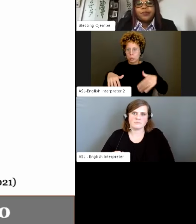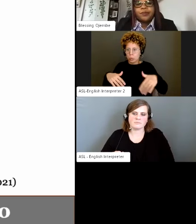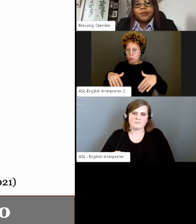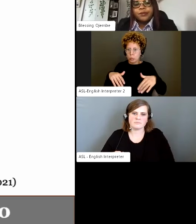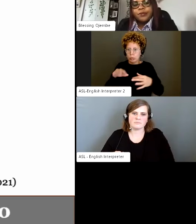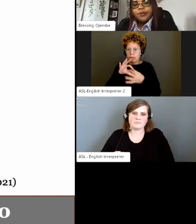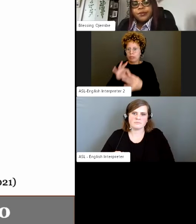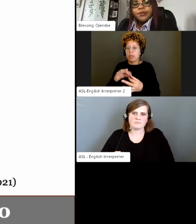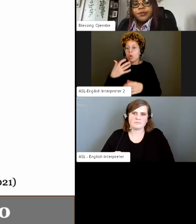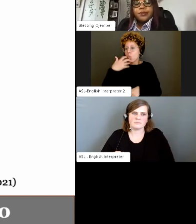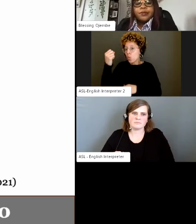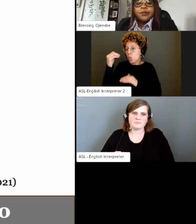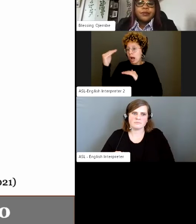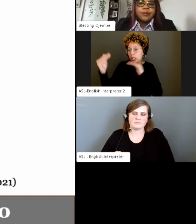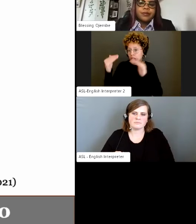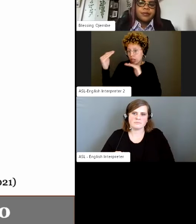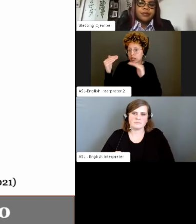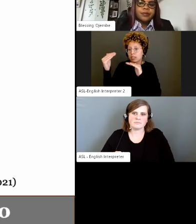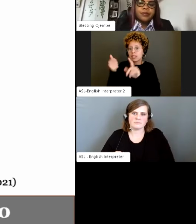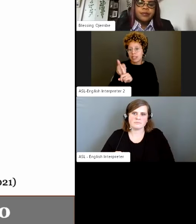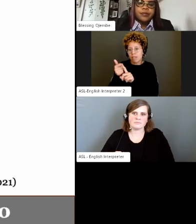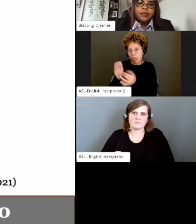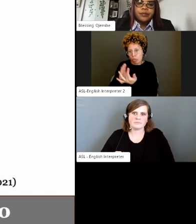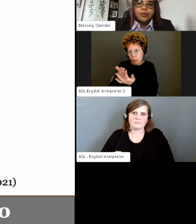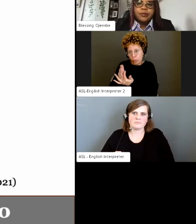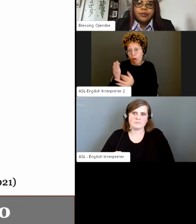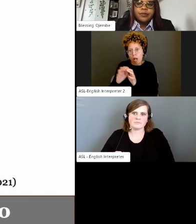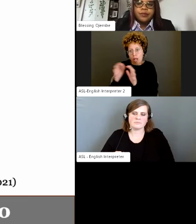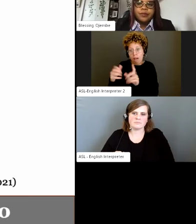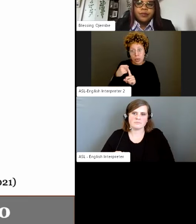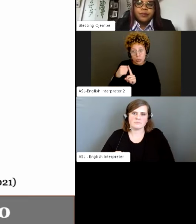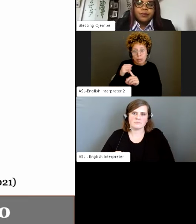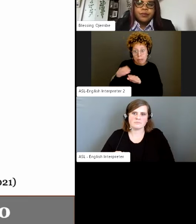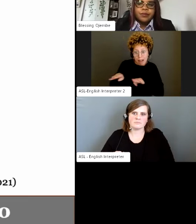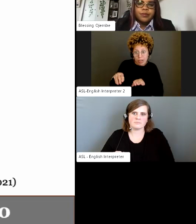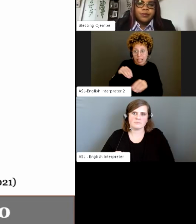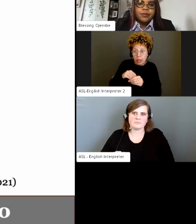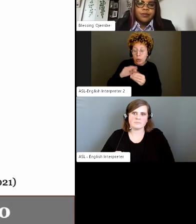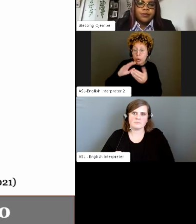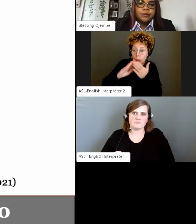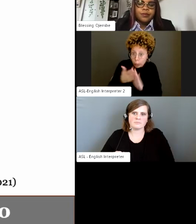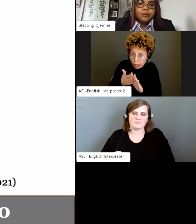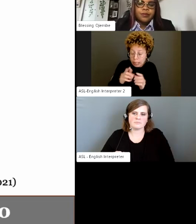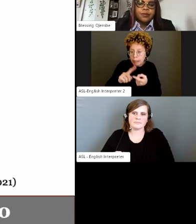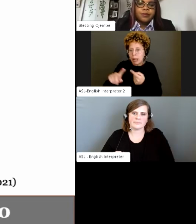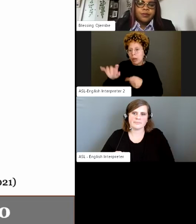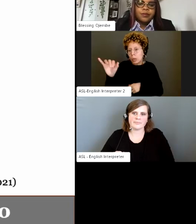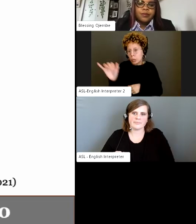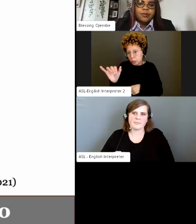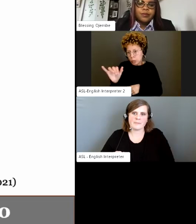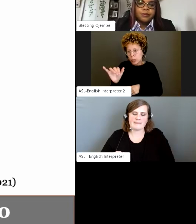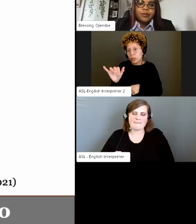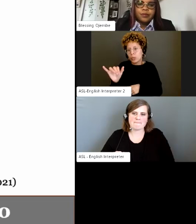adults experience and go through a whole lot of abusive behavior, not only within the community, but also